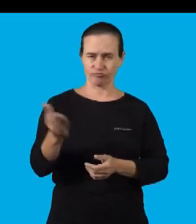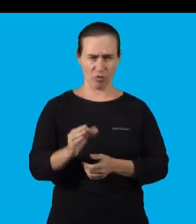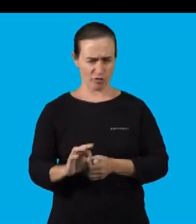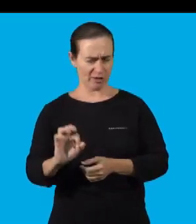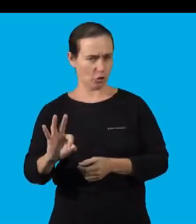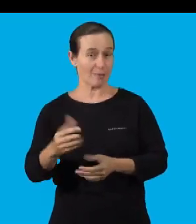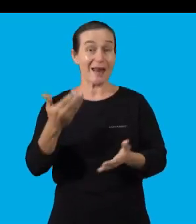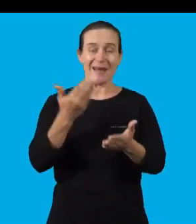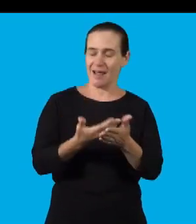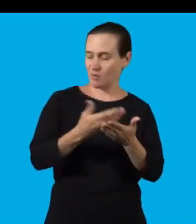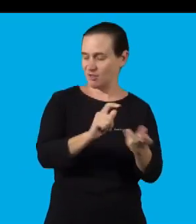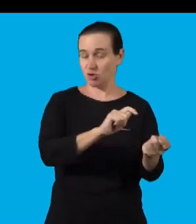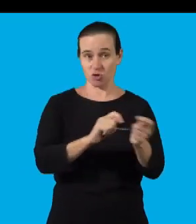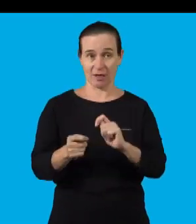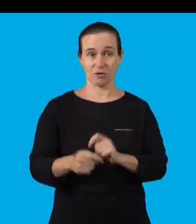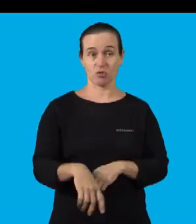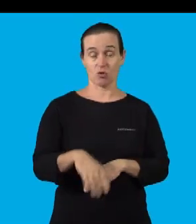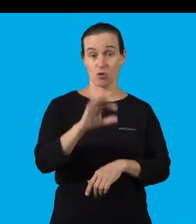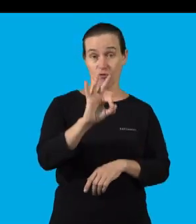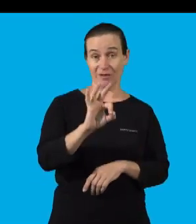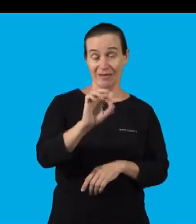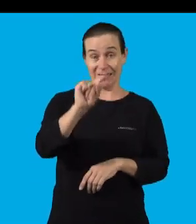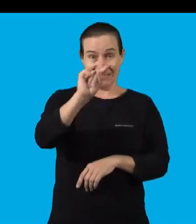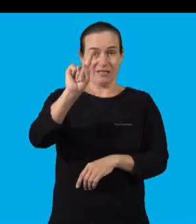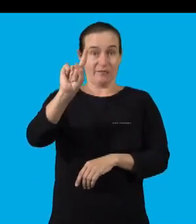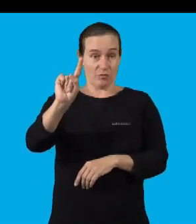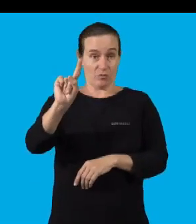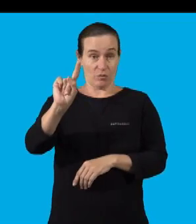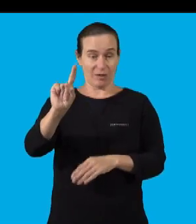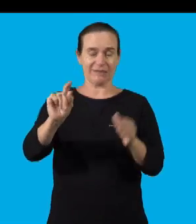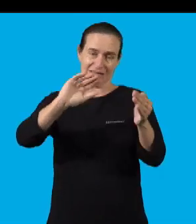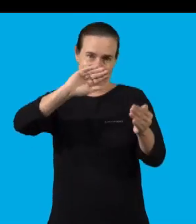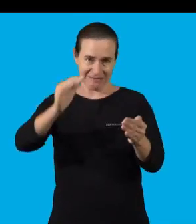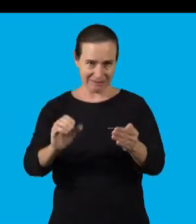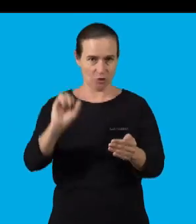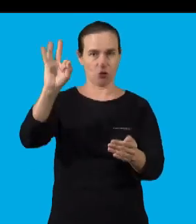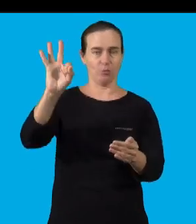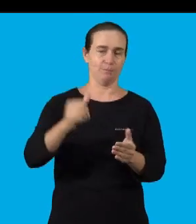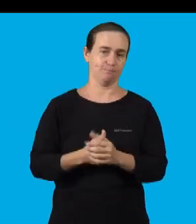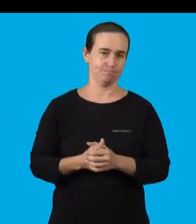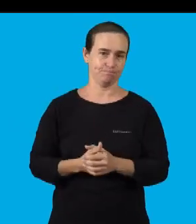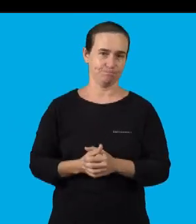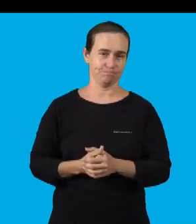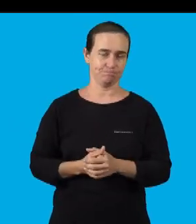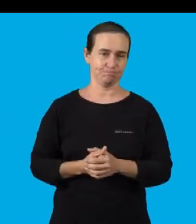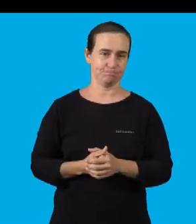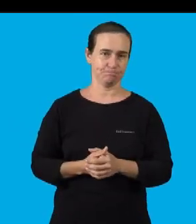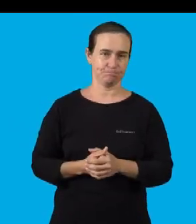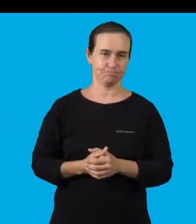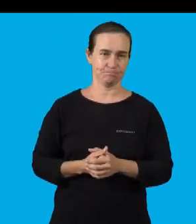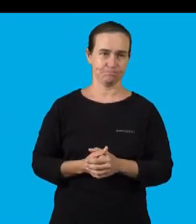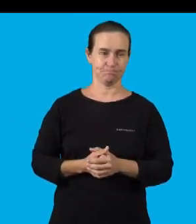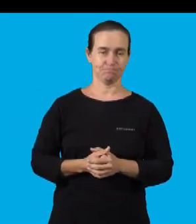1/3 cubed can now be written as 3 to the exponent -1, and we have